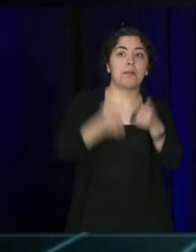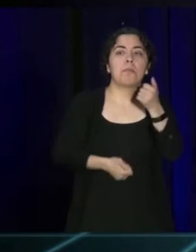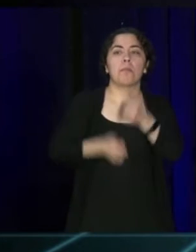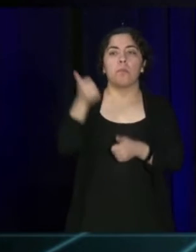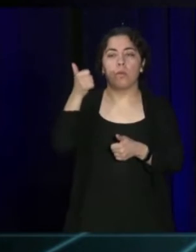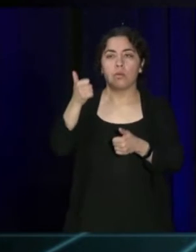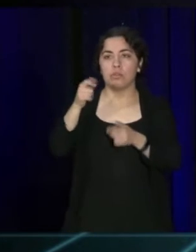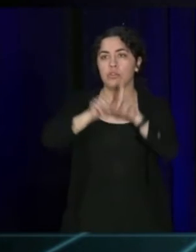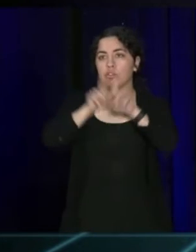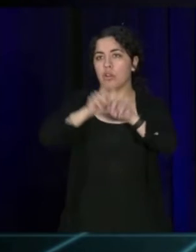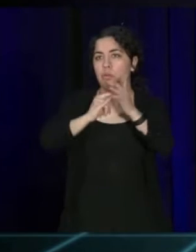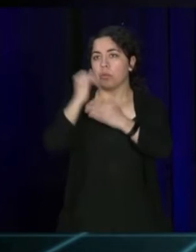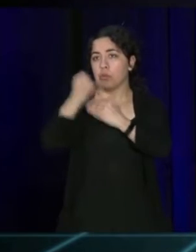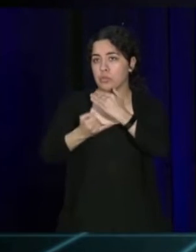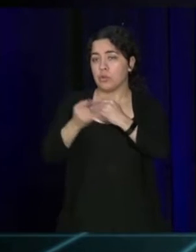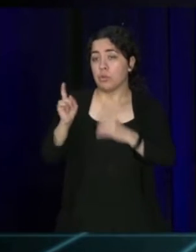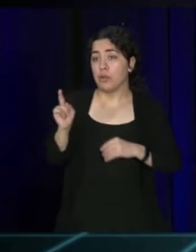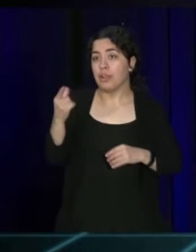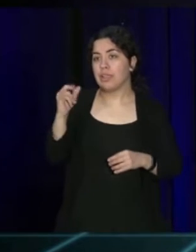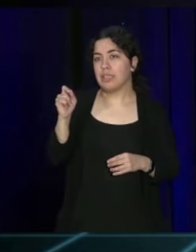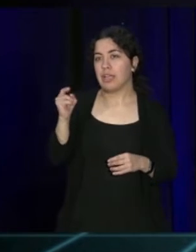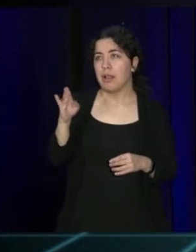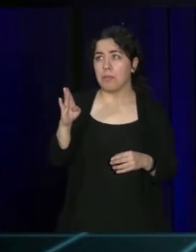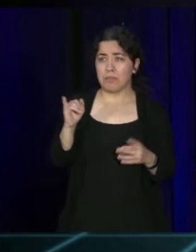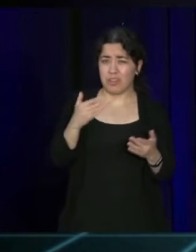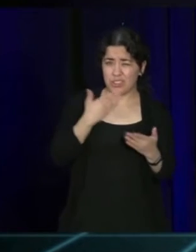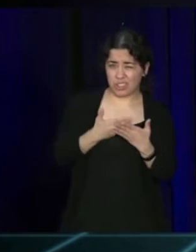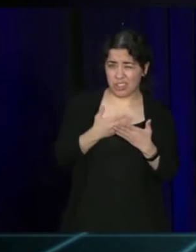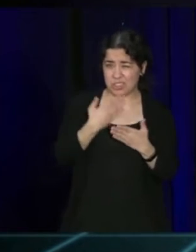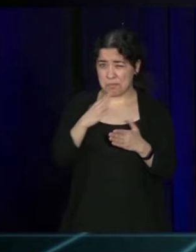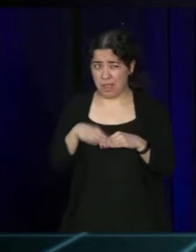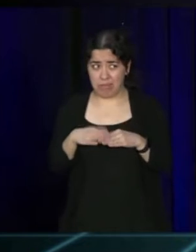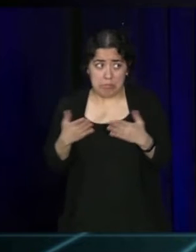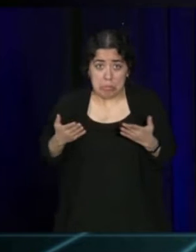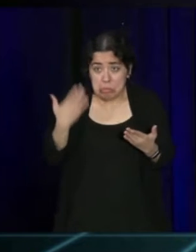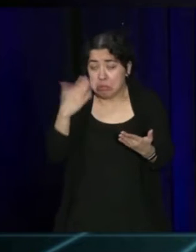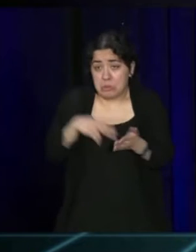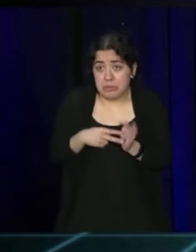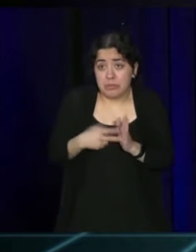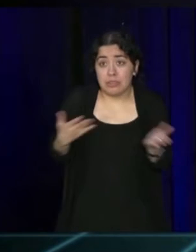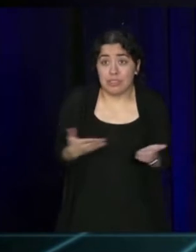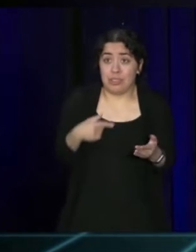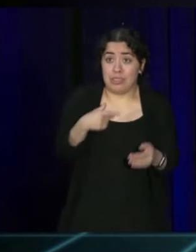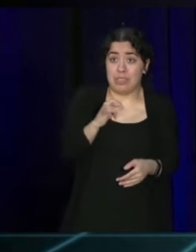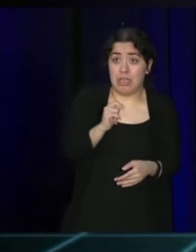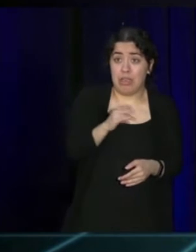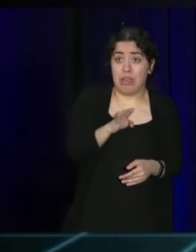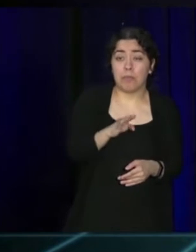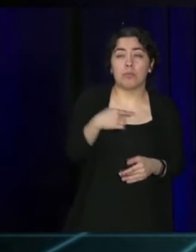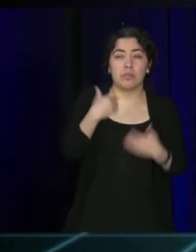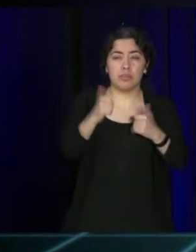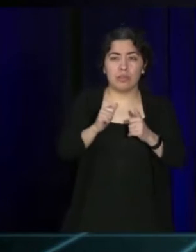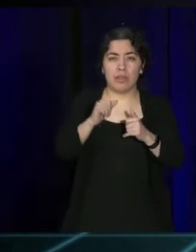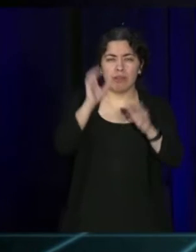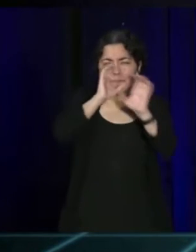GitHub, which I don't know if that's good or bad. I don't know what that means. Because at GitHub, we tried finding top 100 projects,